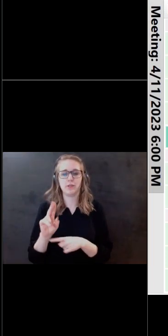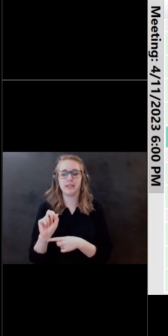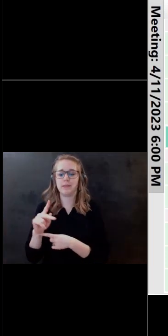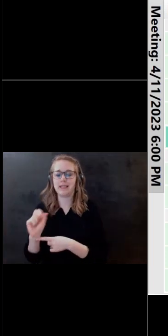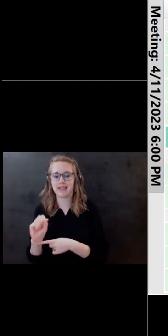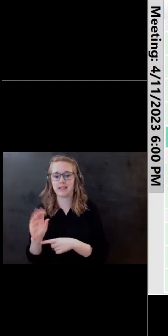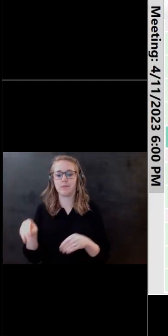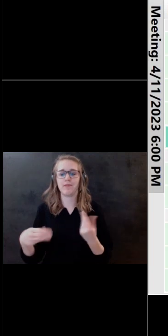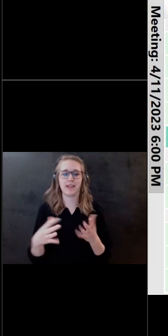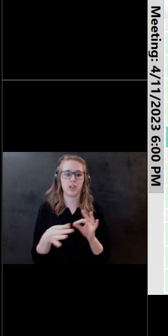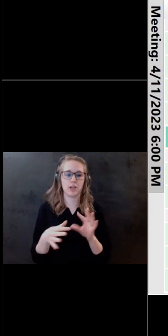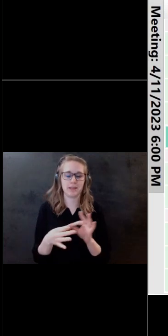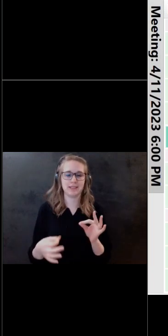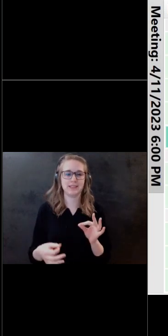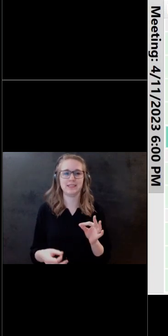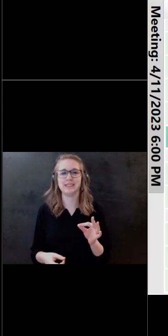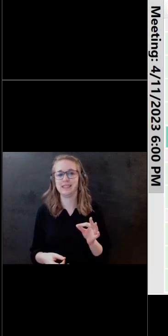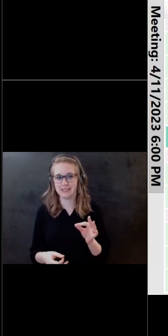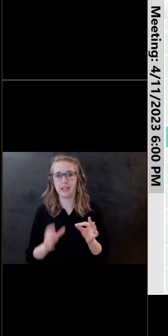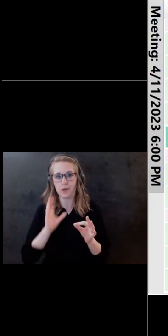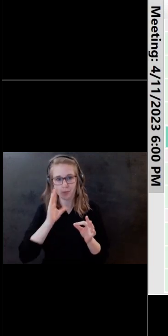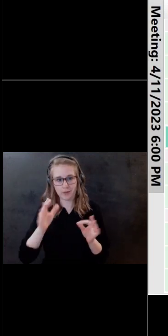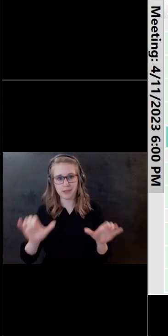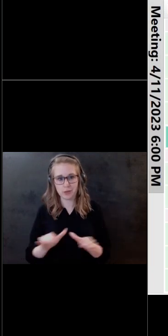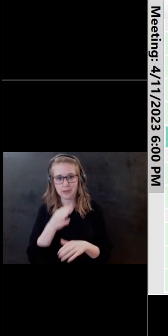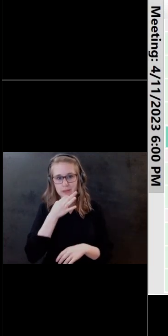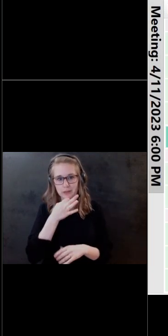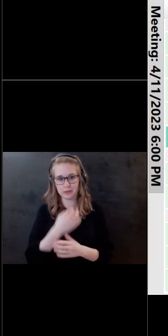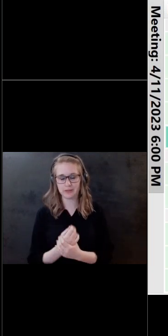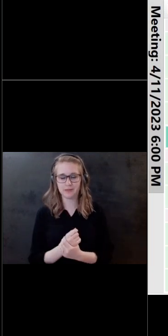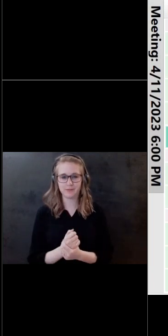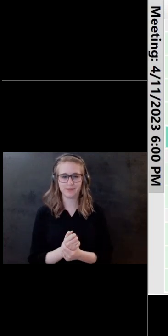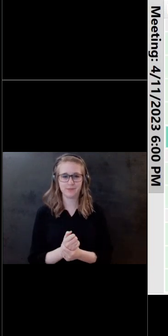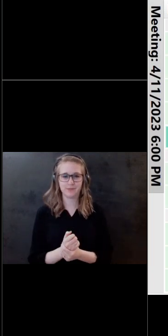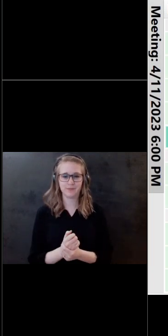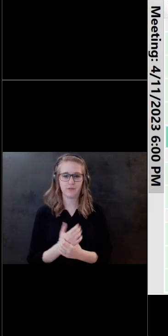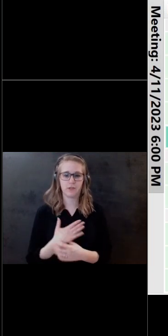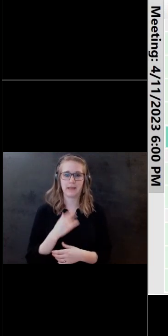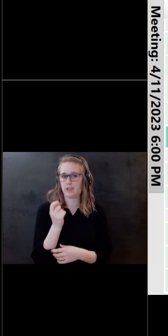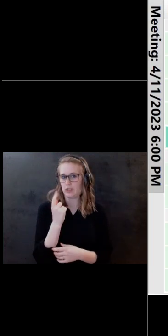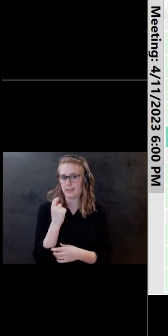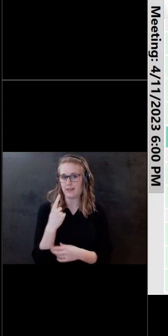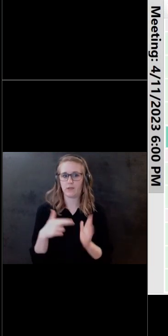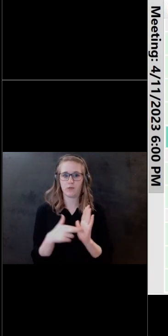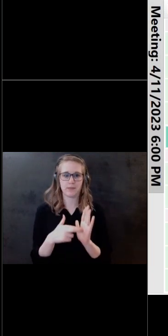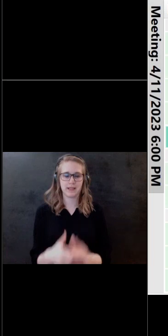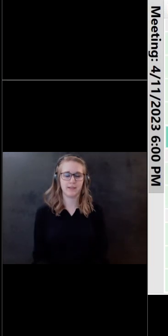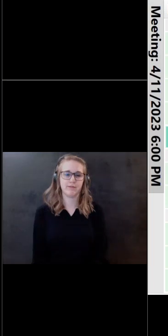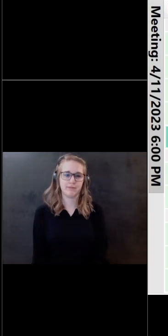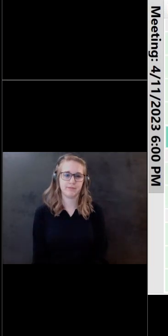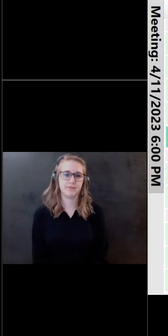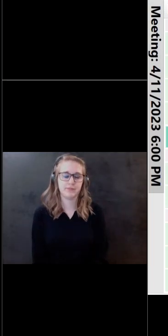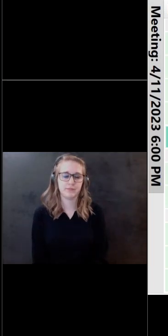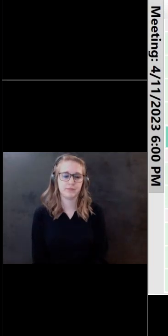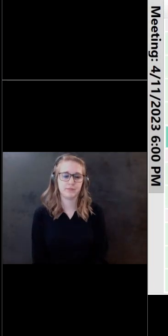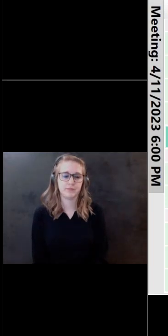us comments, and they will be doing it soon, from what I understand from the representative.